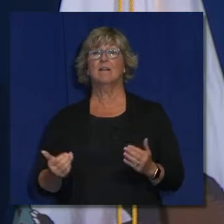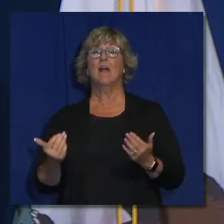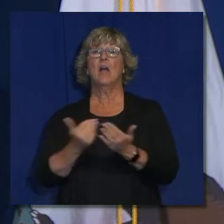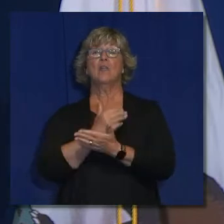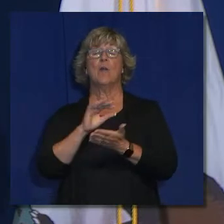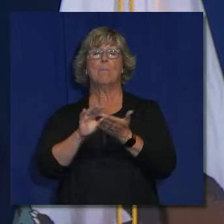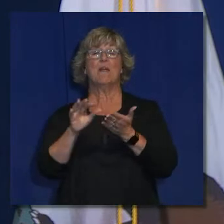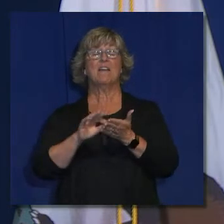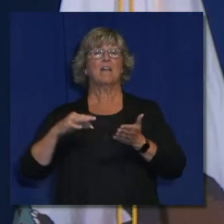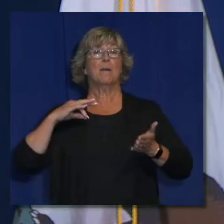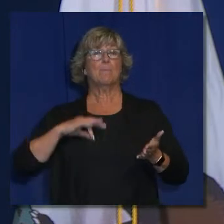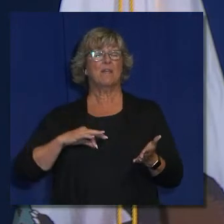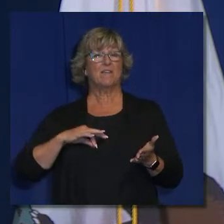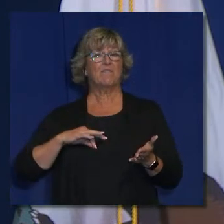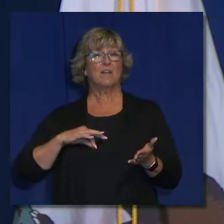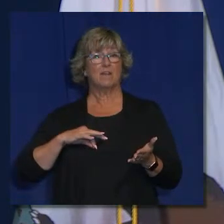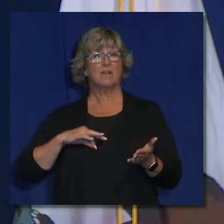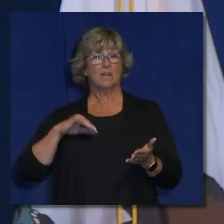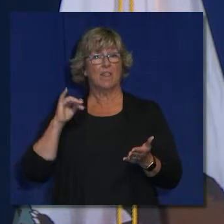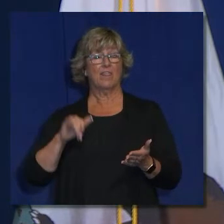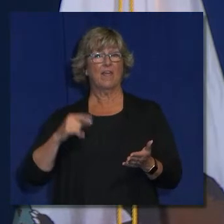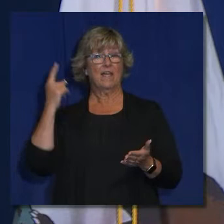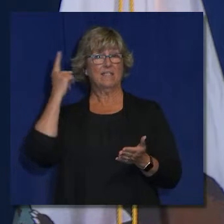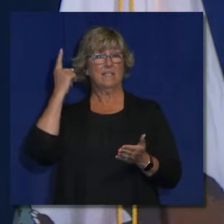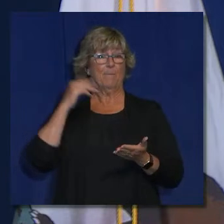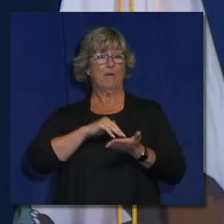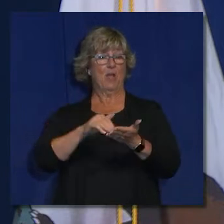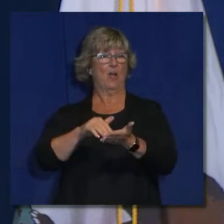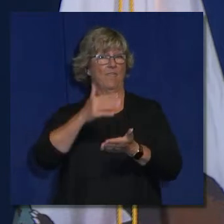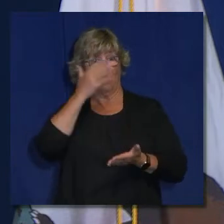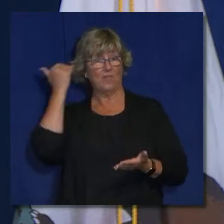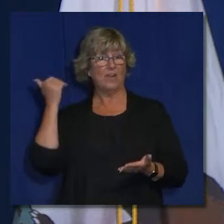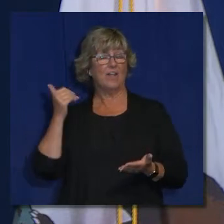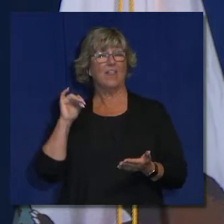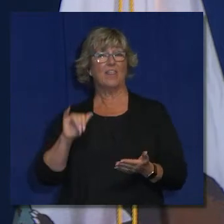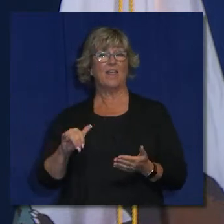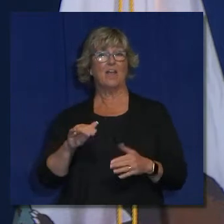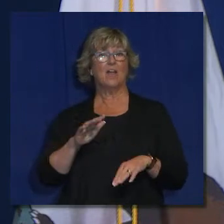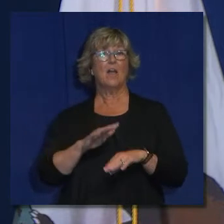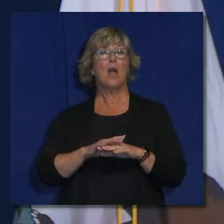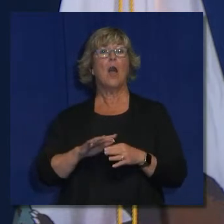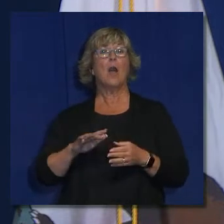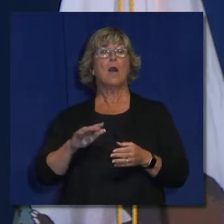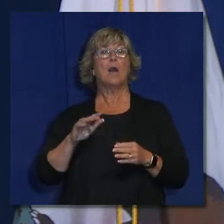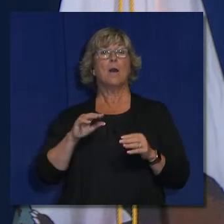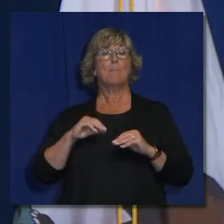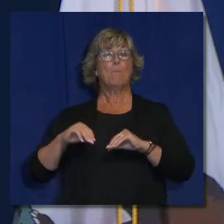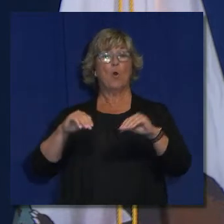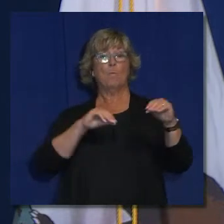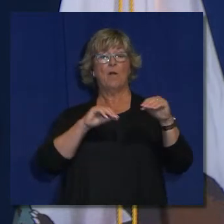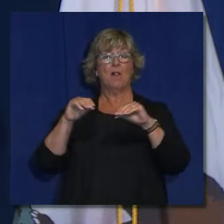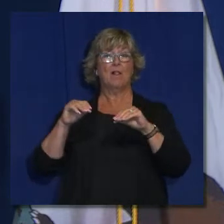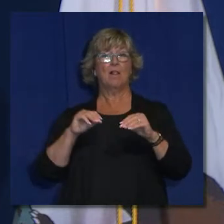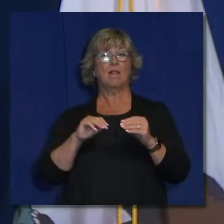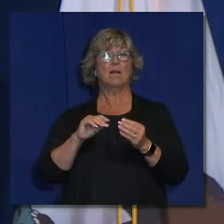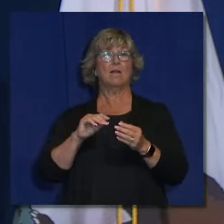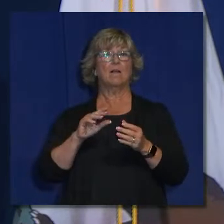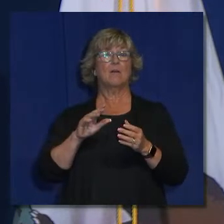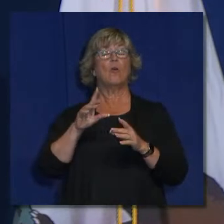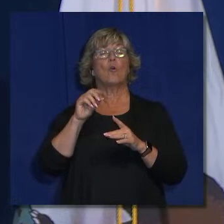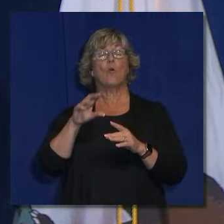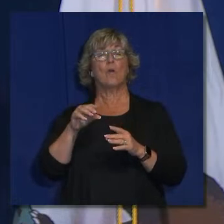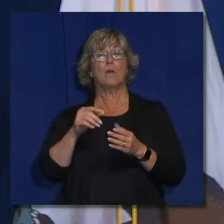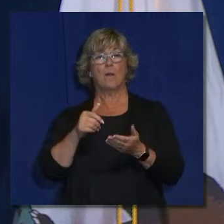Medi-Cal benefit that is something that often is forgotten. That's on mobile medical teams, $1.4 billion